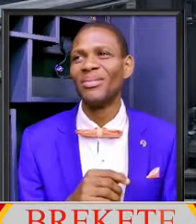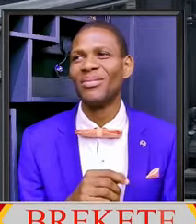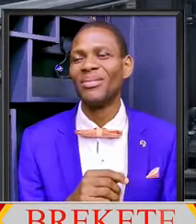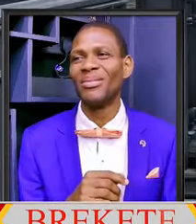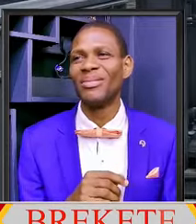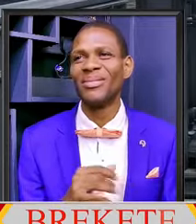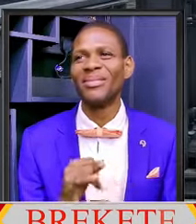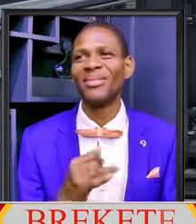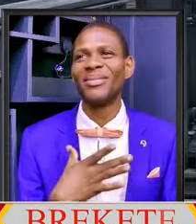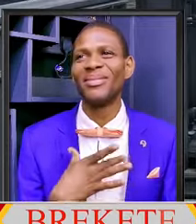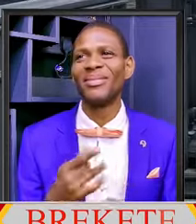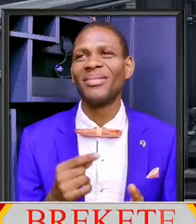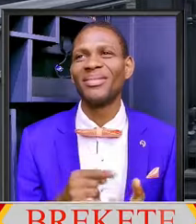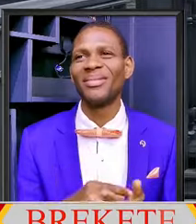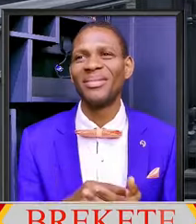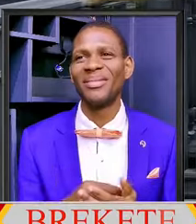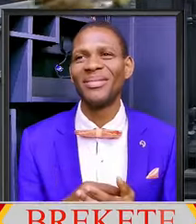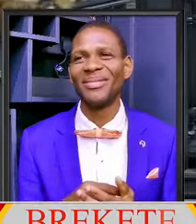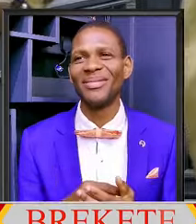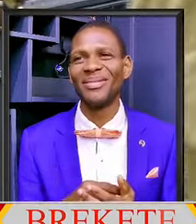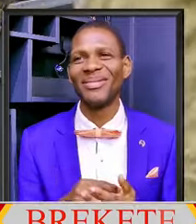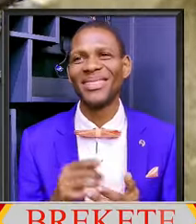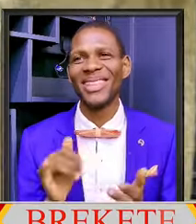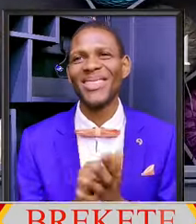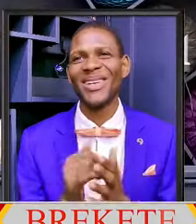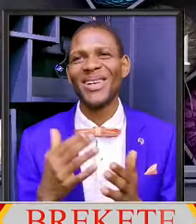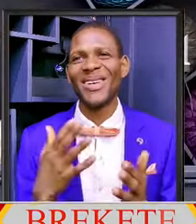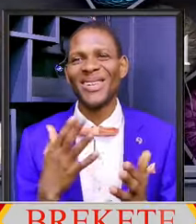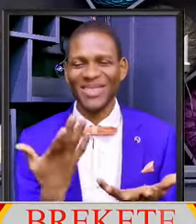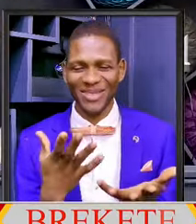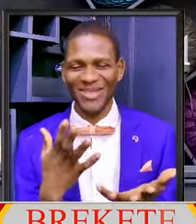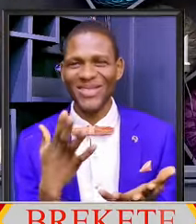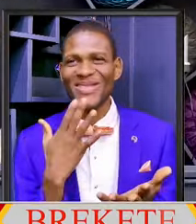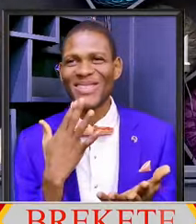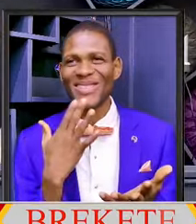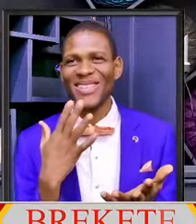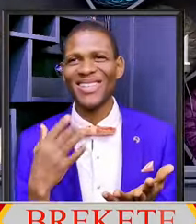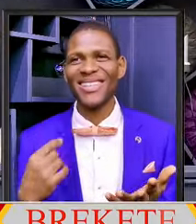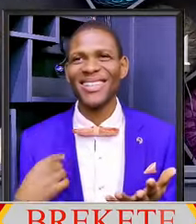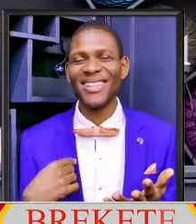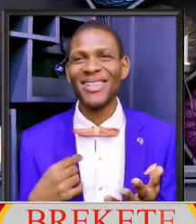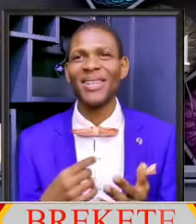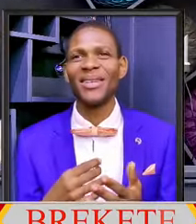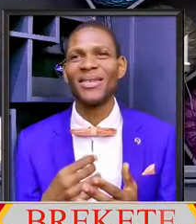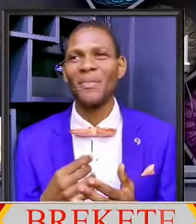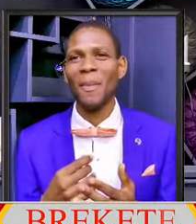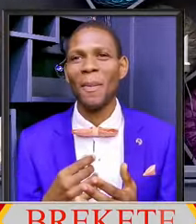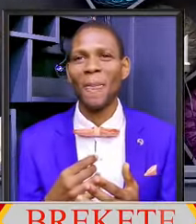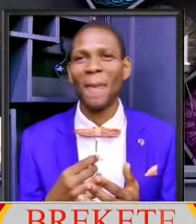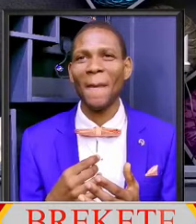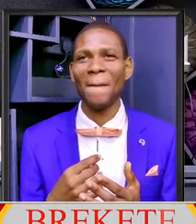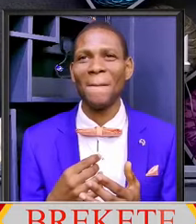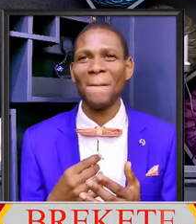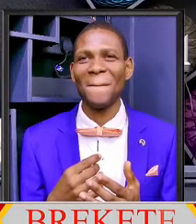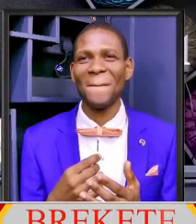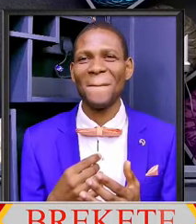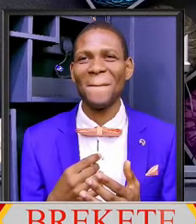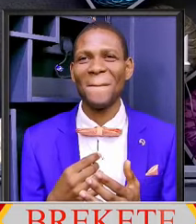I like this one. Not be my color with this. You go fit you well, well. I will be the next chairman. Oh yeah.